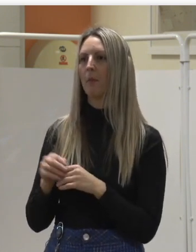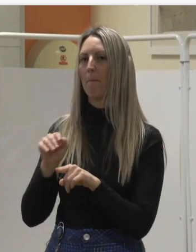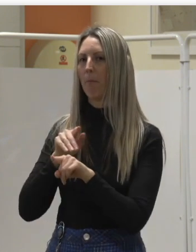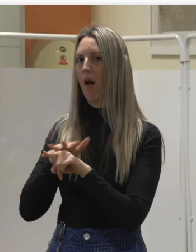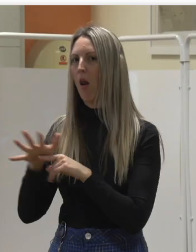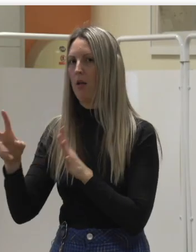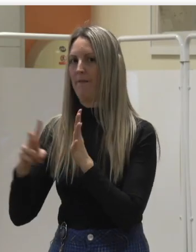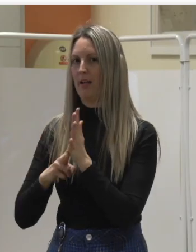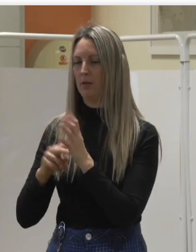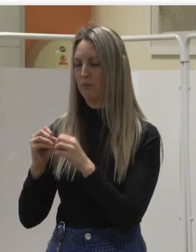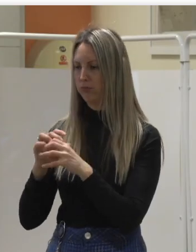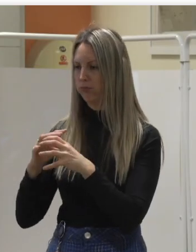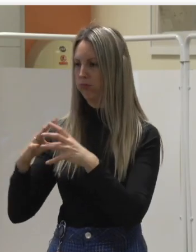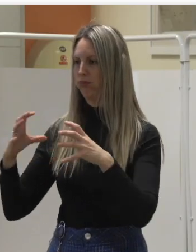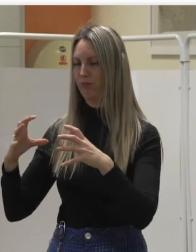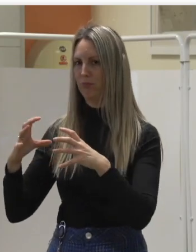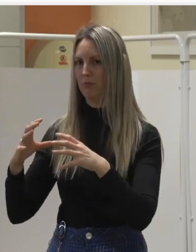vessels all over the body.